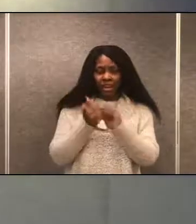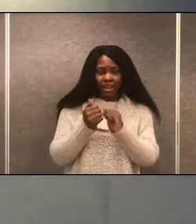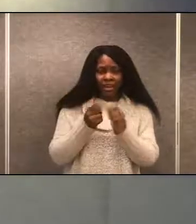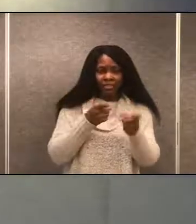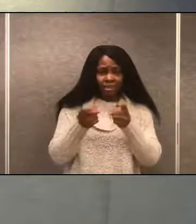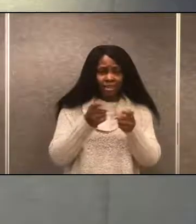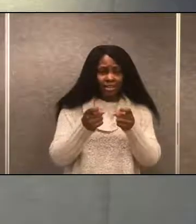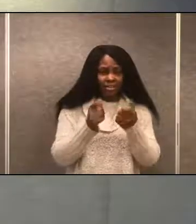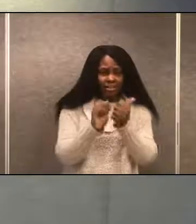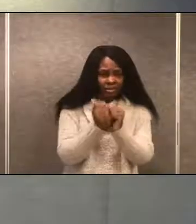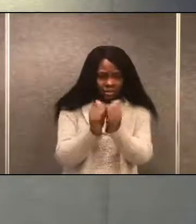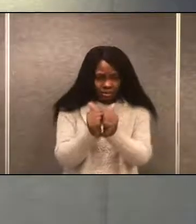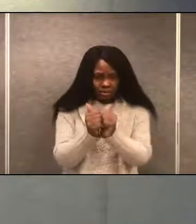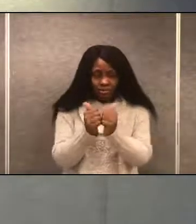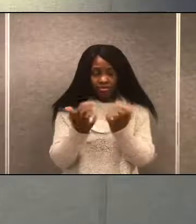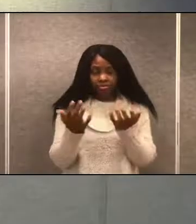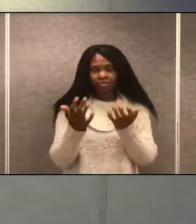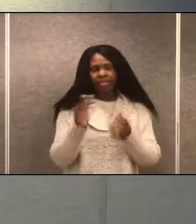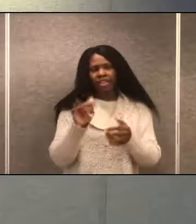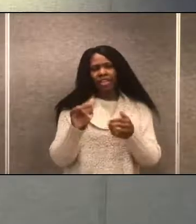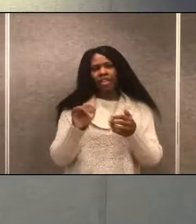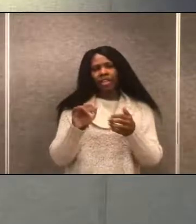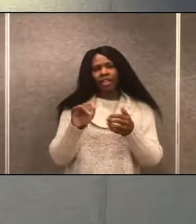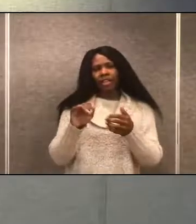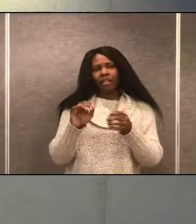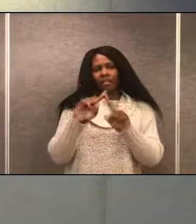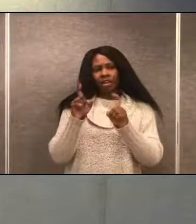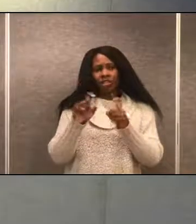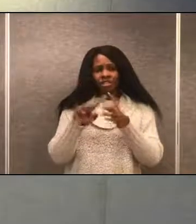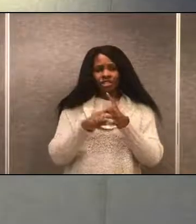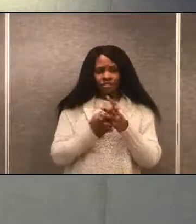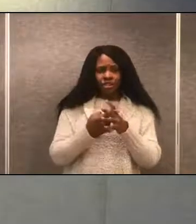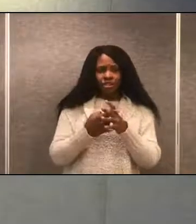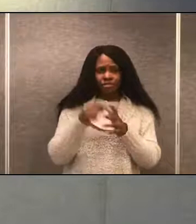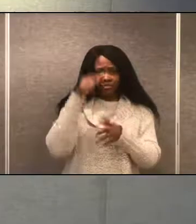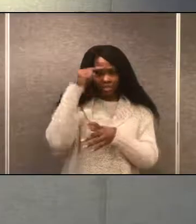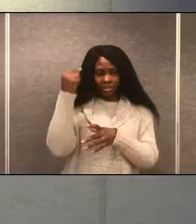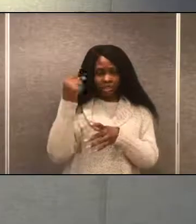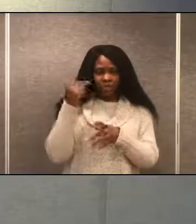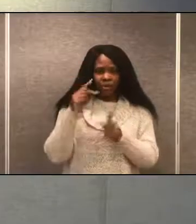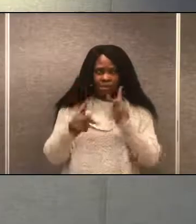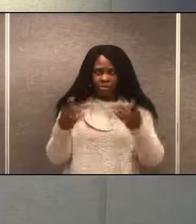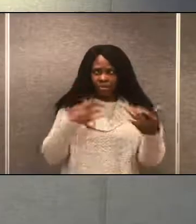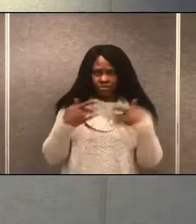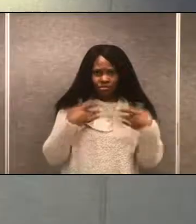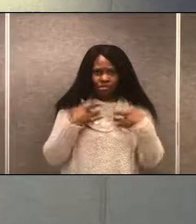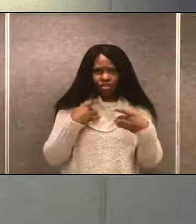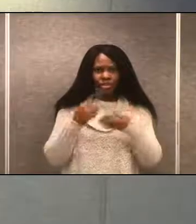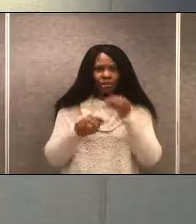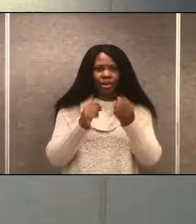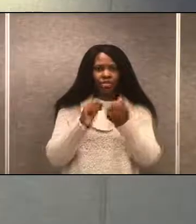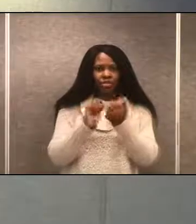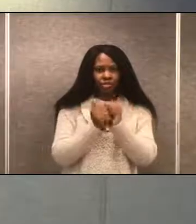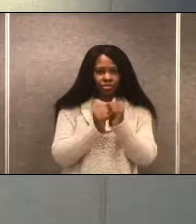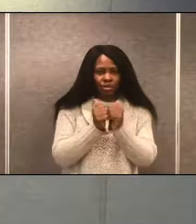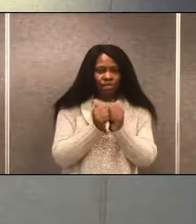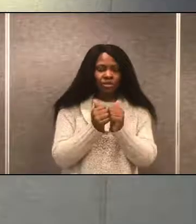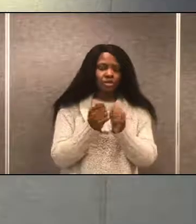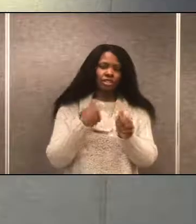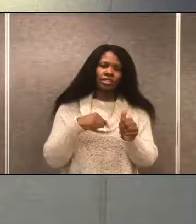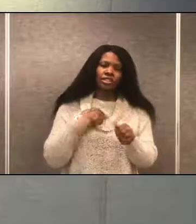sports? And that started also when in the summertime when we were talking about whether we're going to have football season Right, or not. people was concerned about that. Right. So we have to